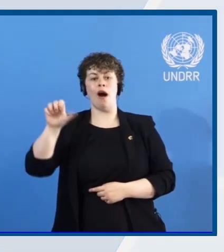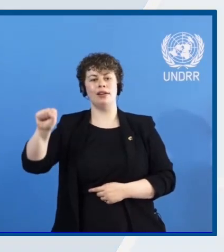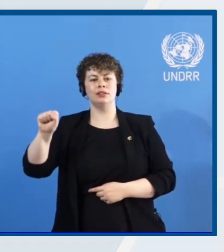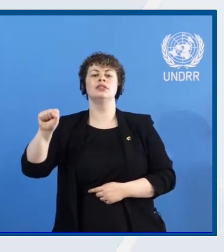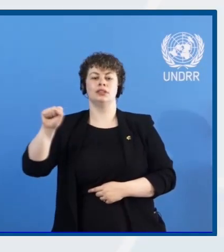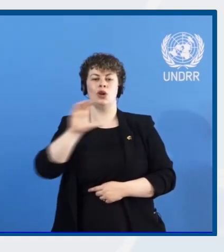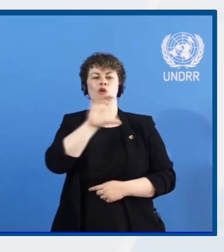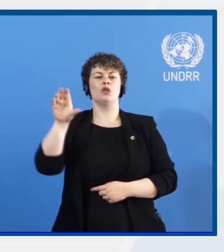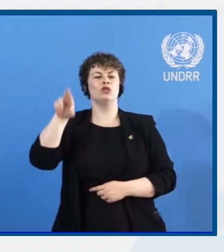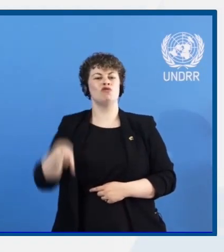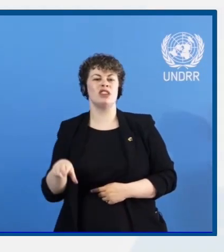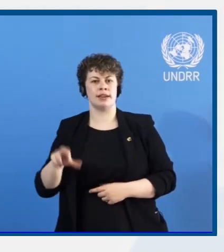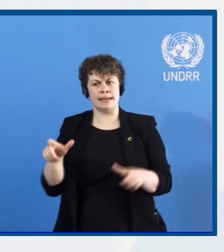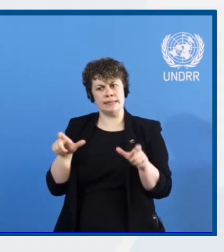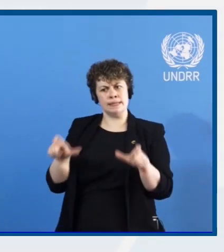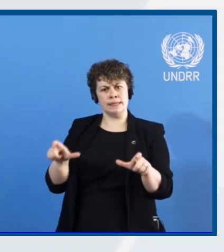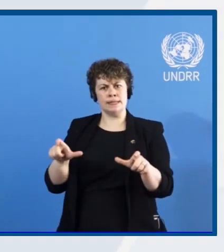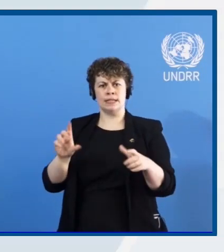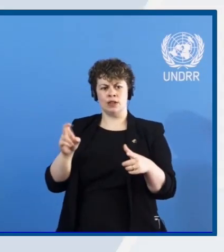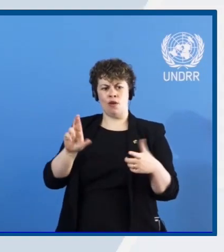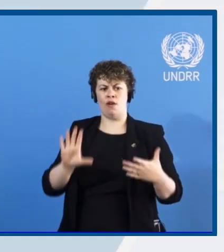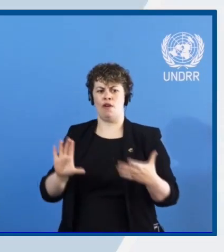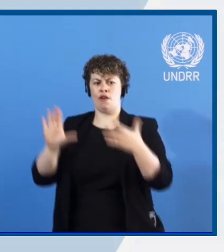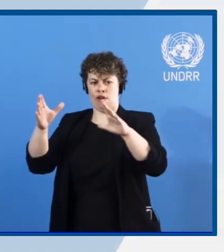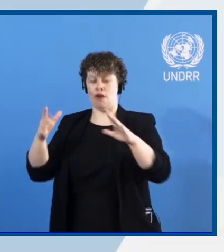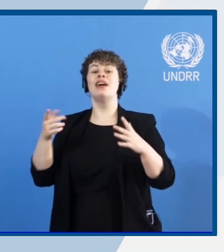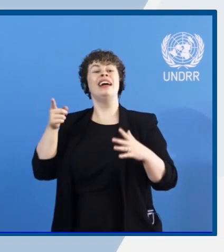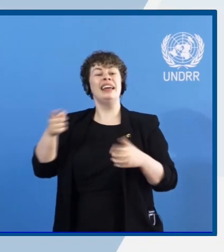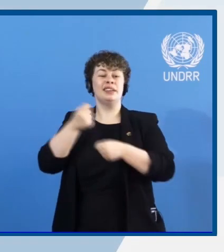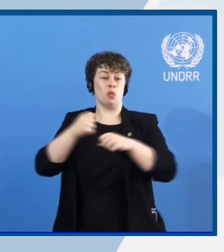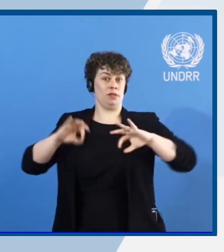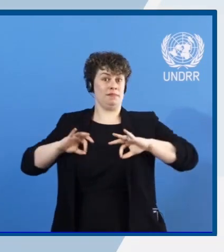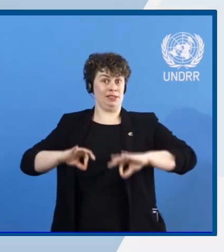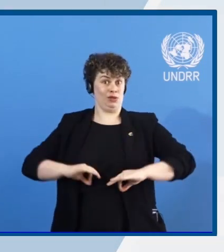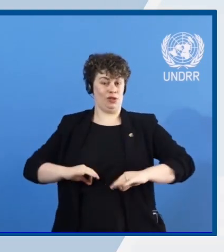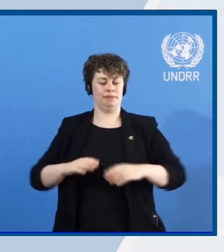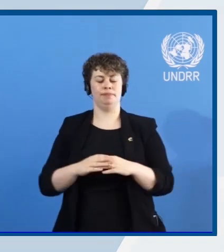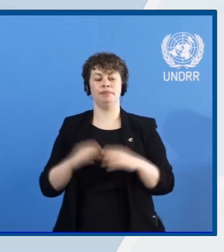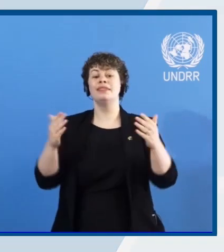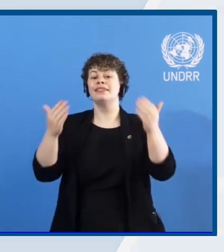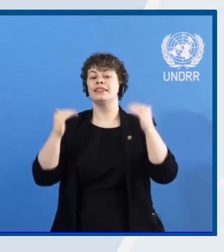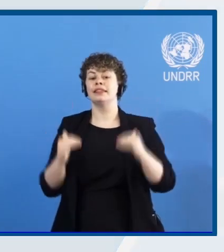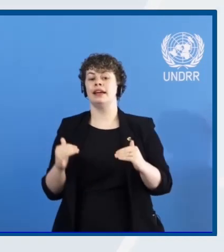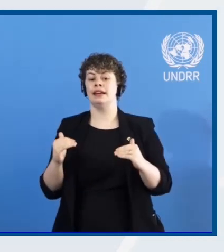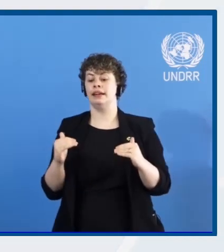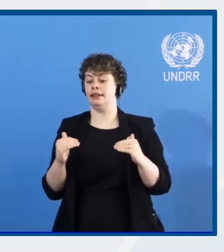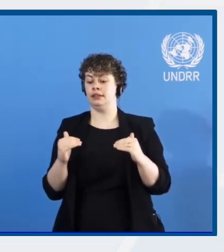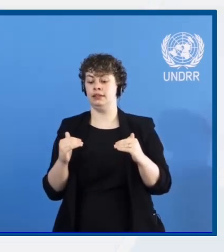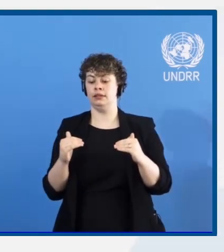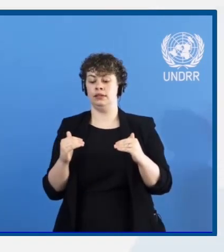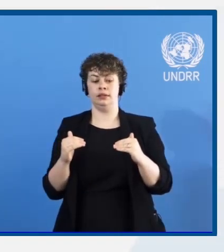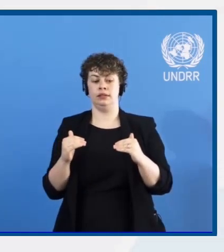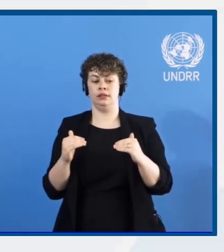Rica. And we have to my left, Ms. Elena Panova, Resident Coordinator for the UN in Egypt. And to my right, we have